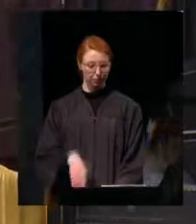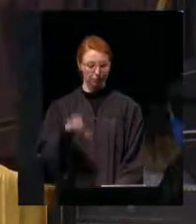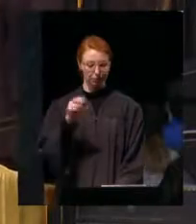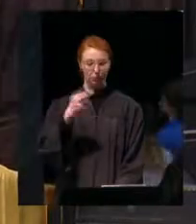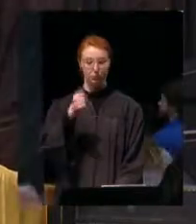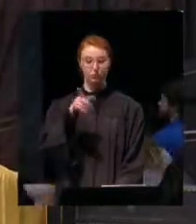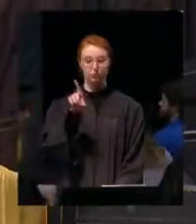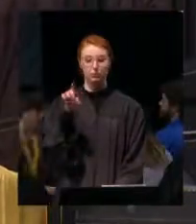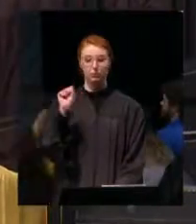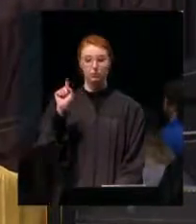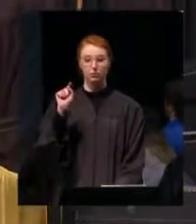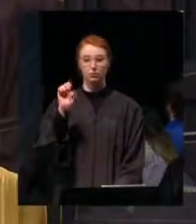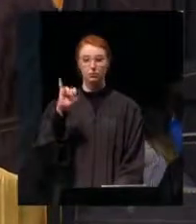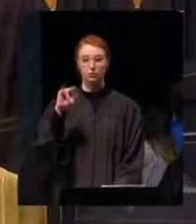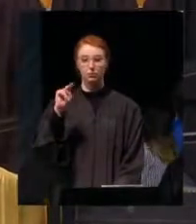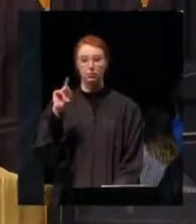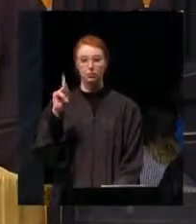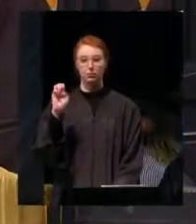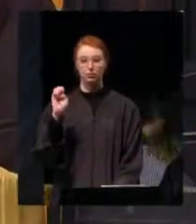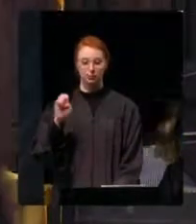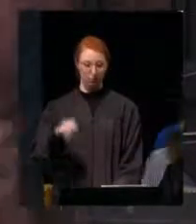Chad Steinke.